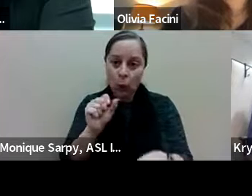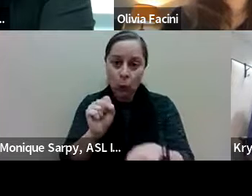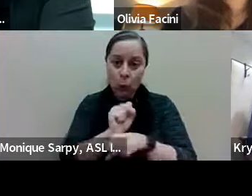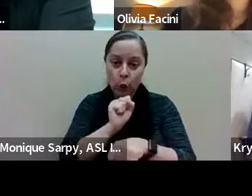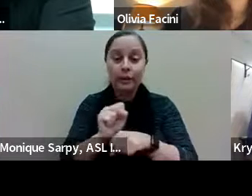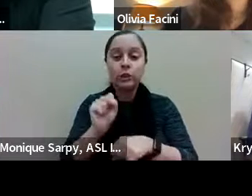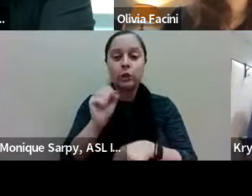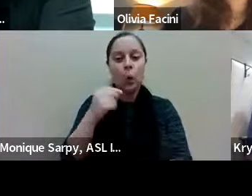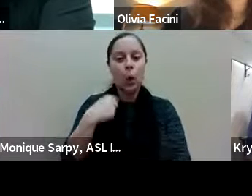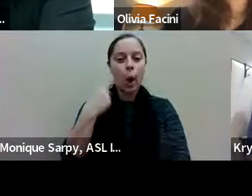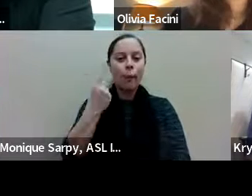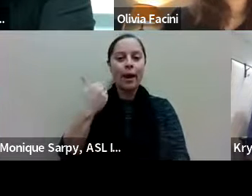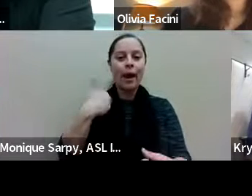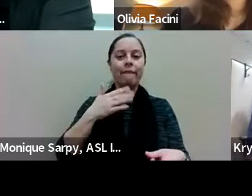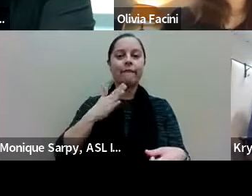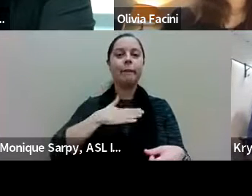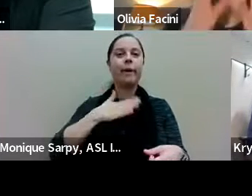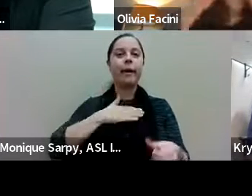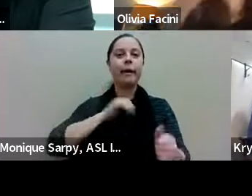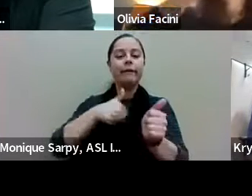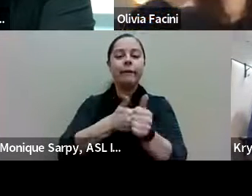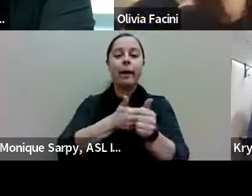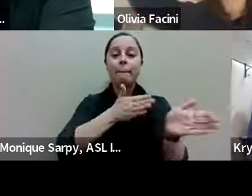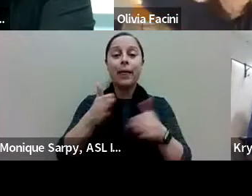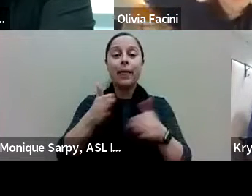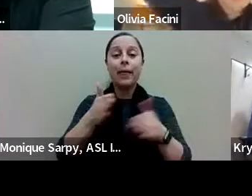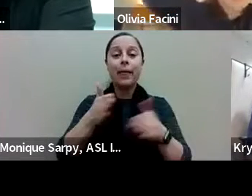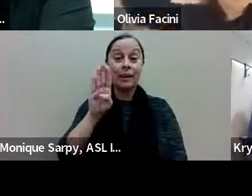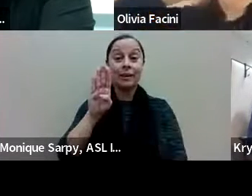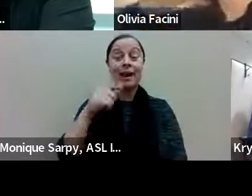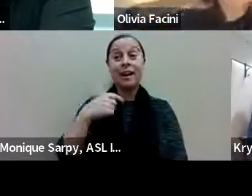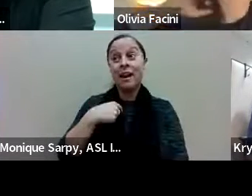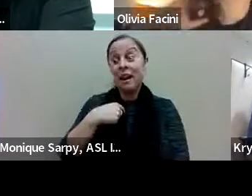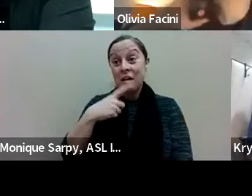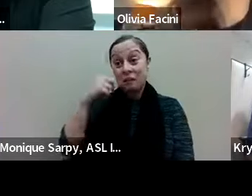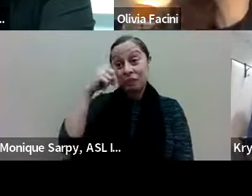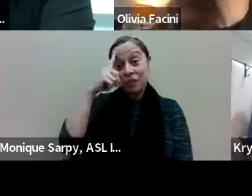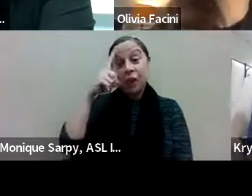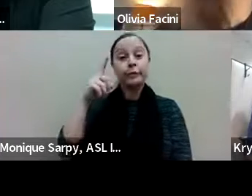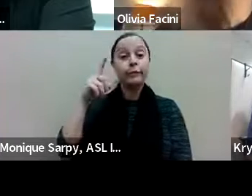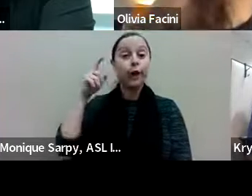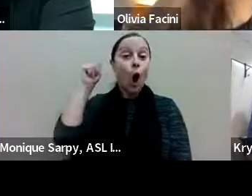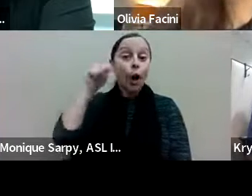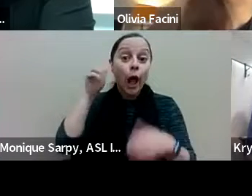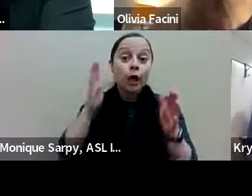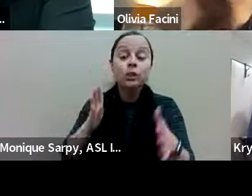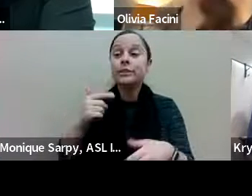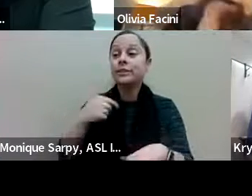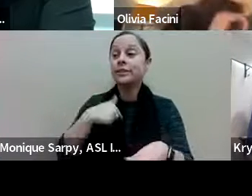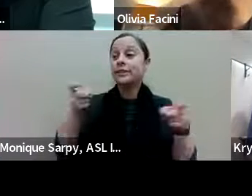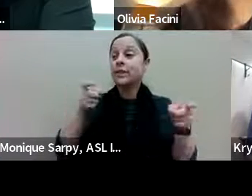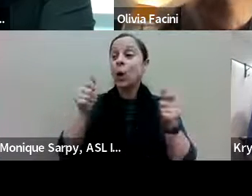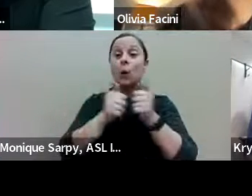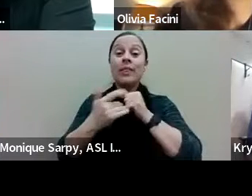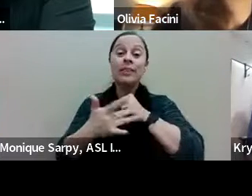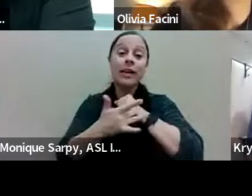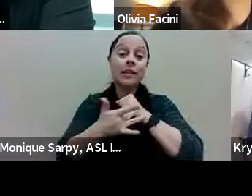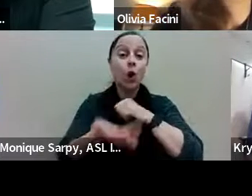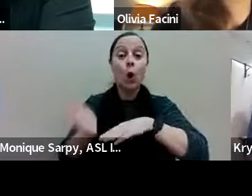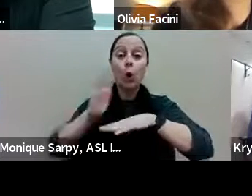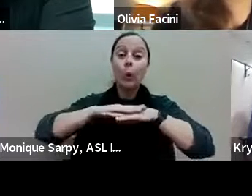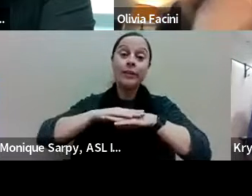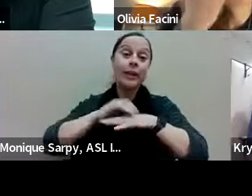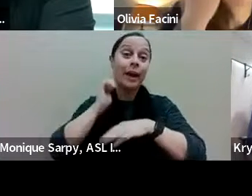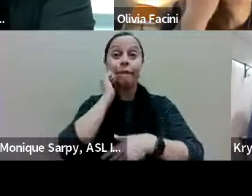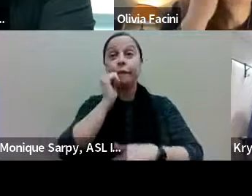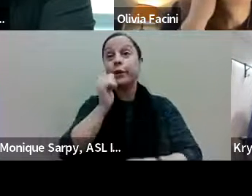try to have a plan B. I think being an audiologist and dealing with technology all day, every day, I just, that's